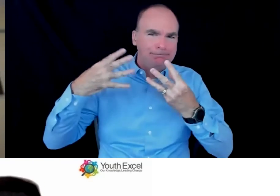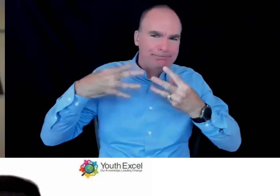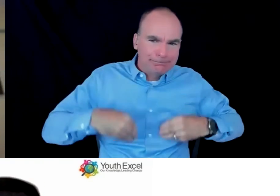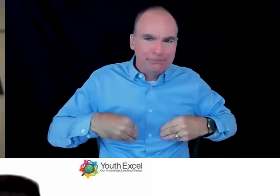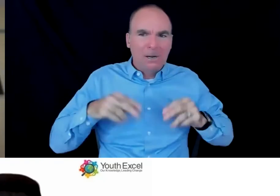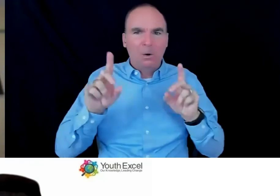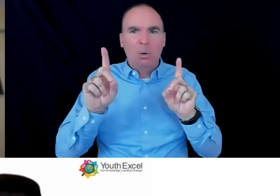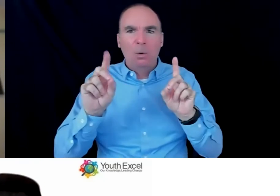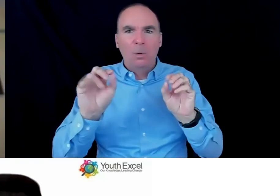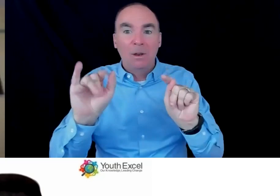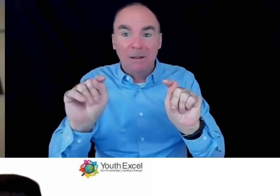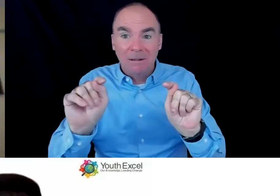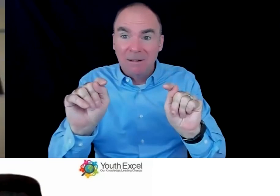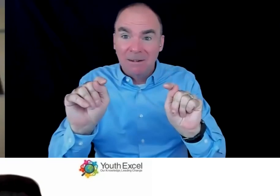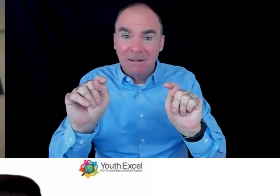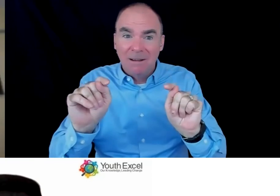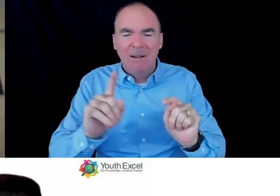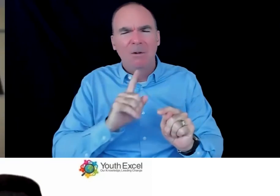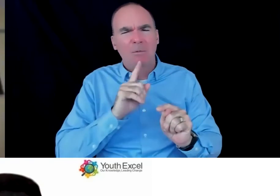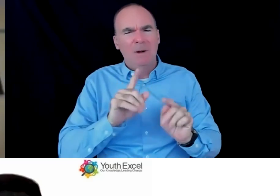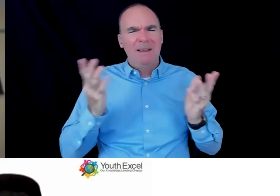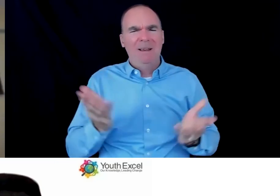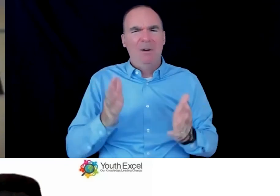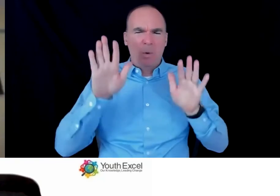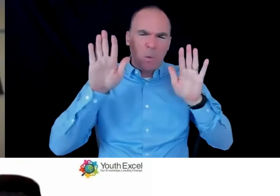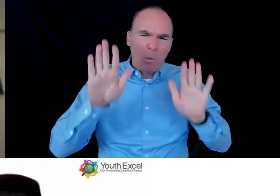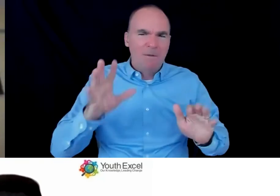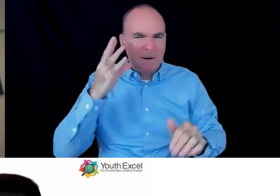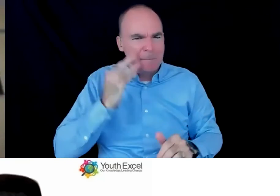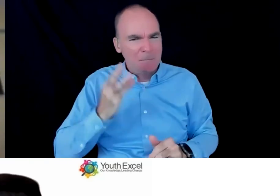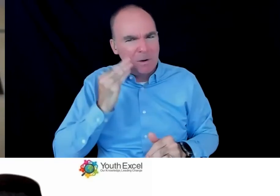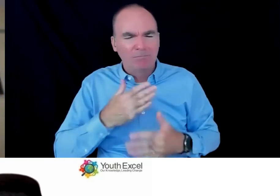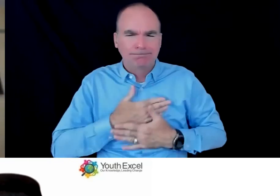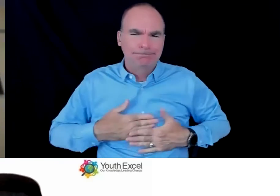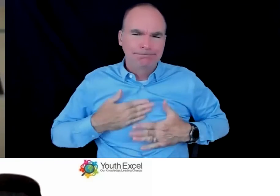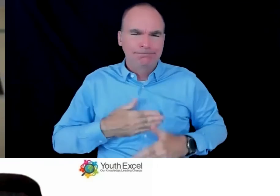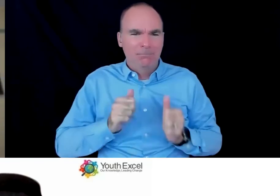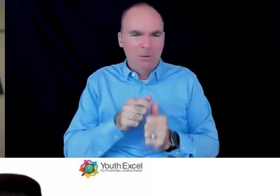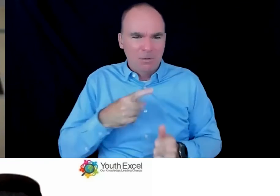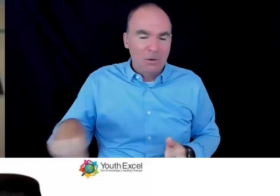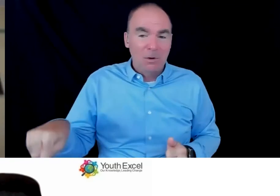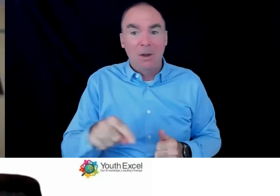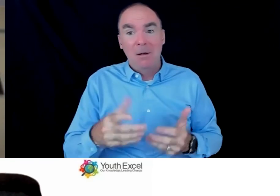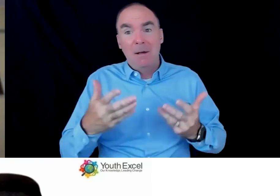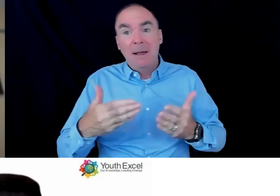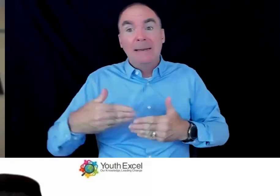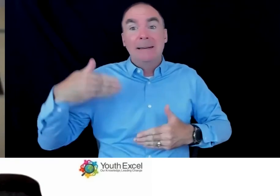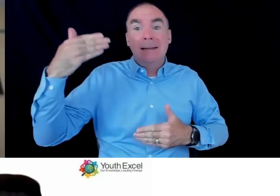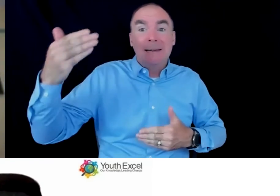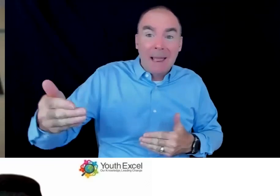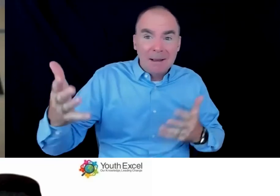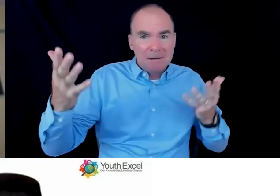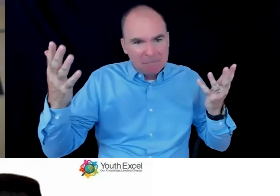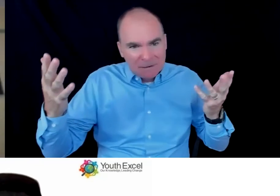a conclusion, it's been a fantastic process having you, team. It's been a pleasure doing this. And until next time, inshallah, stay